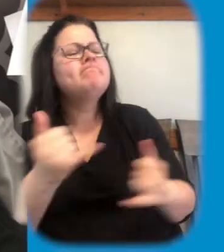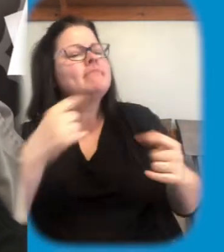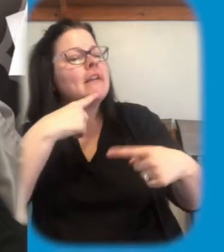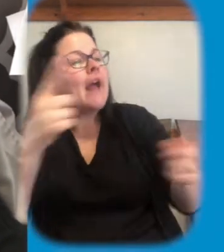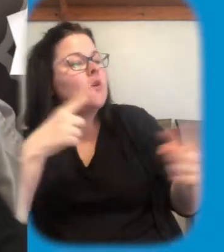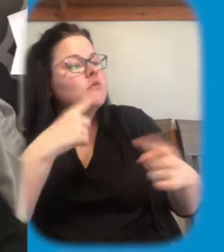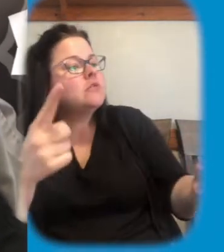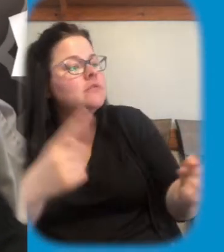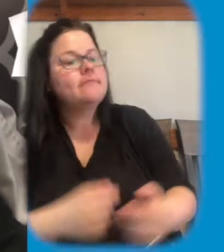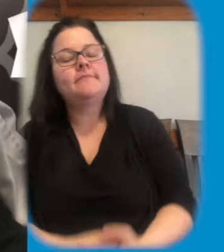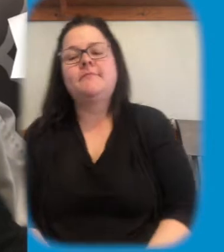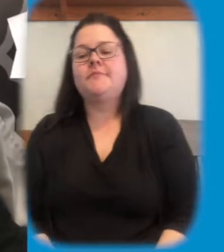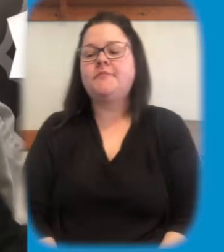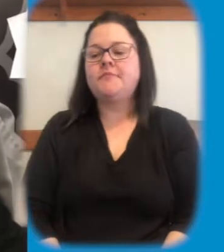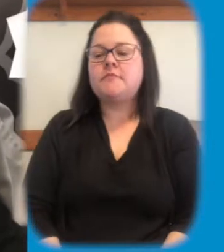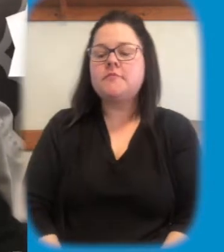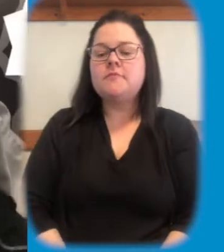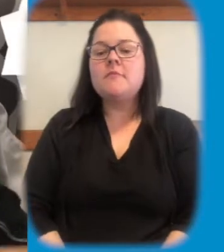announcements.